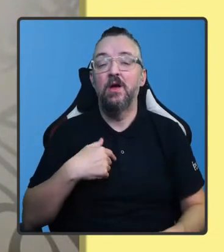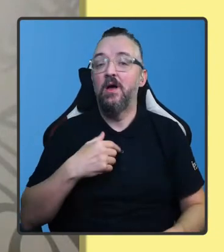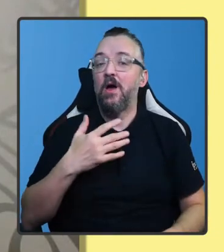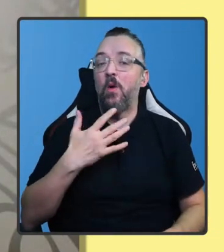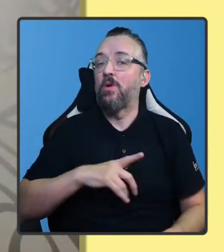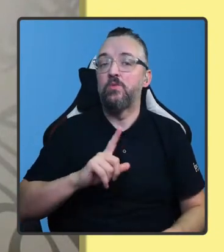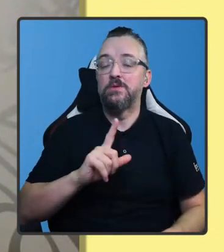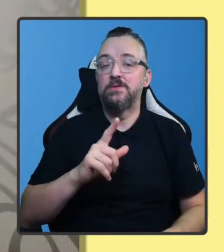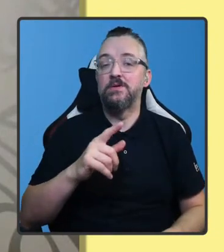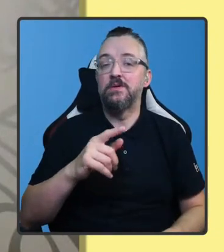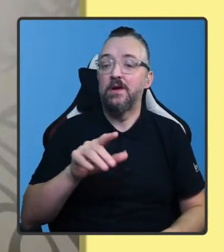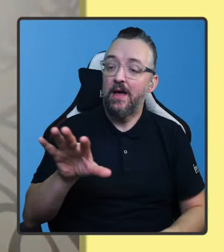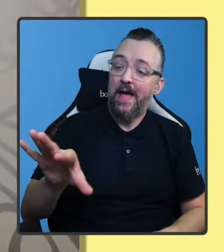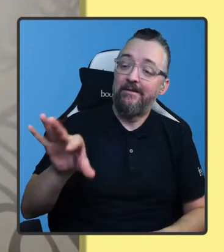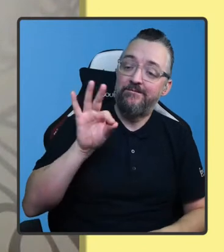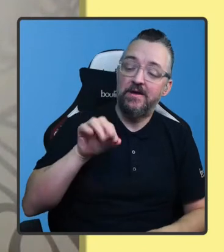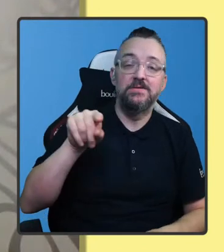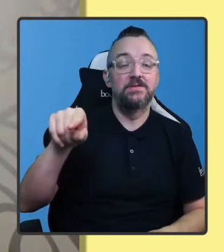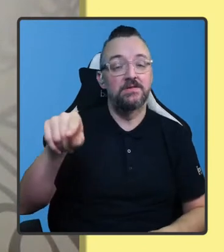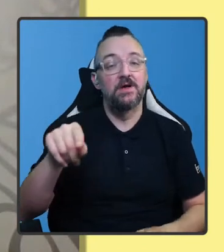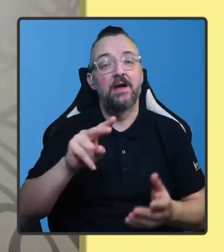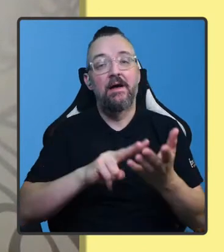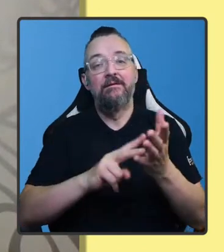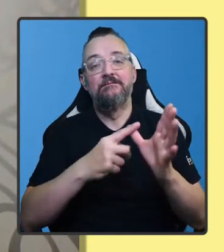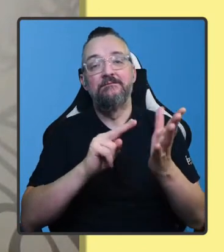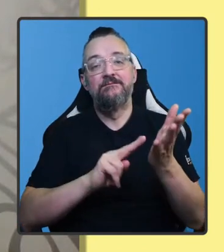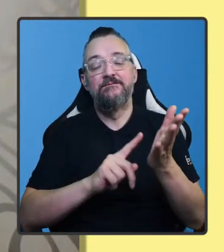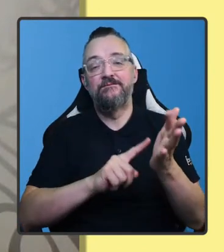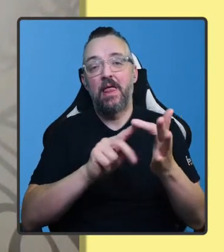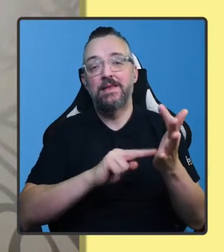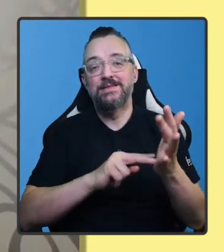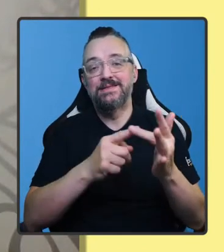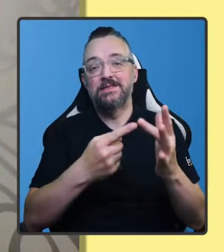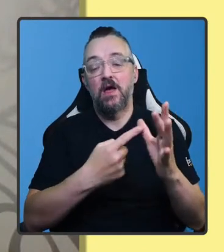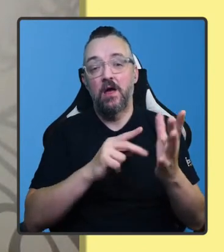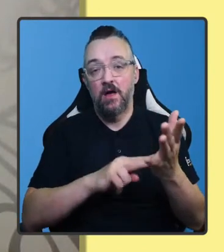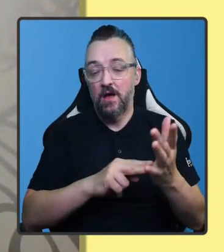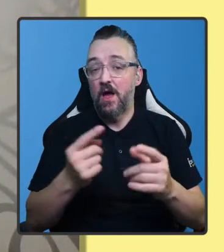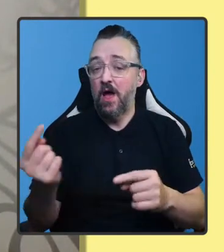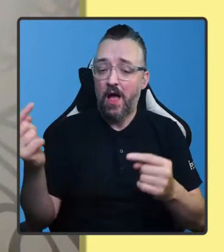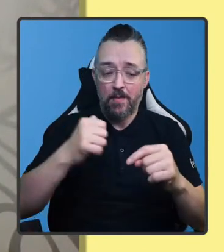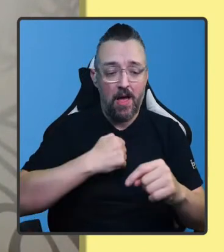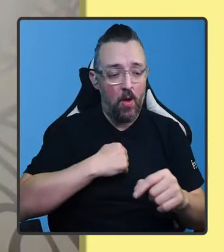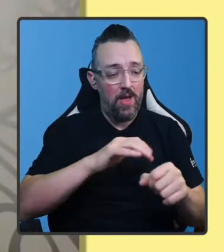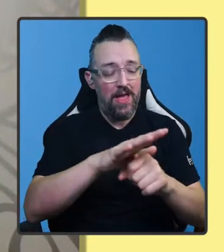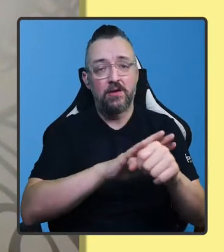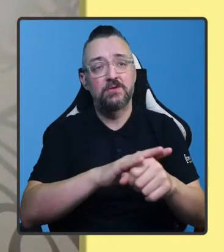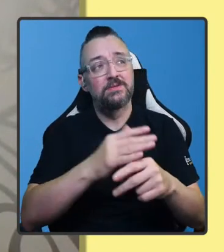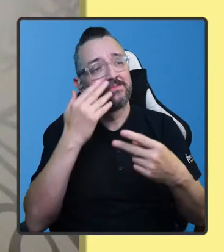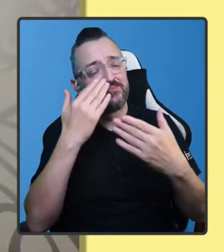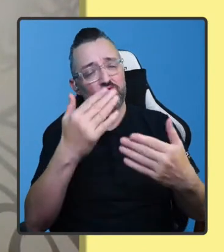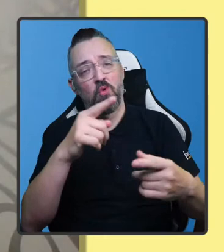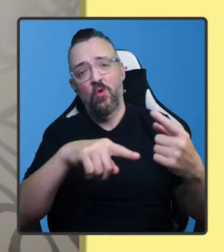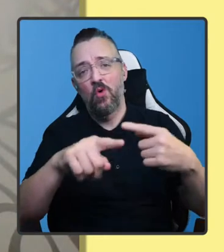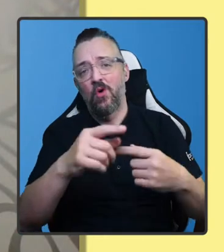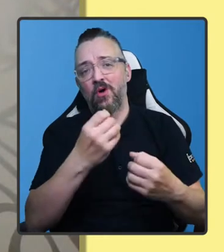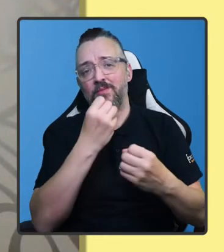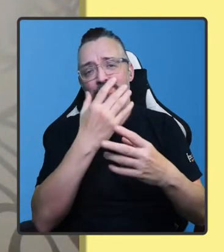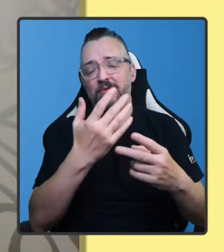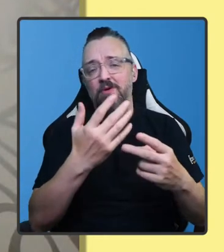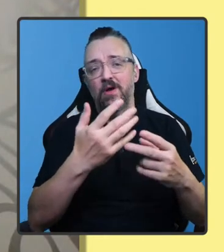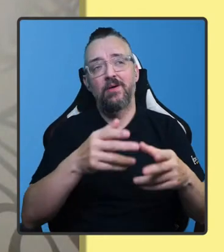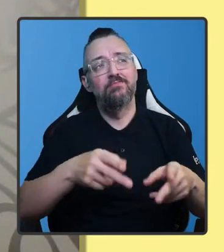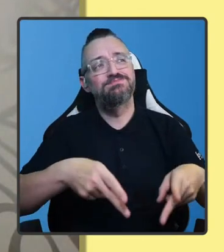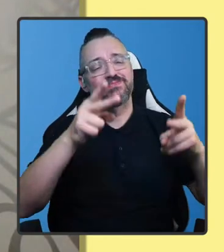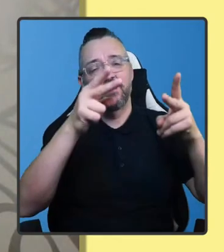to Valentina to come to my constituency and see our wonderful monument to the International Brigade and those heroes from